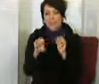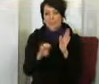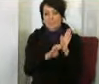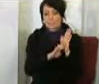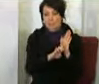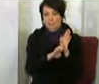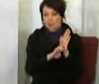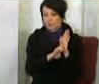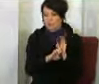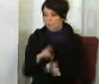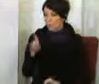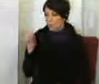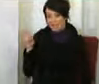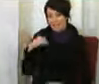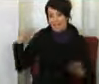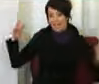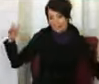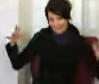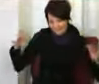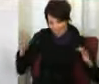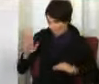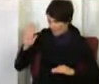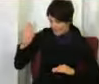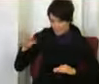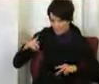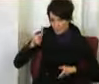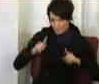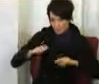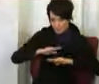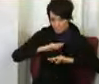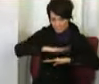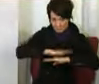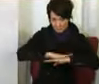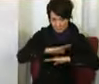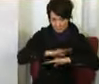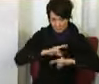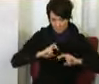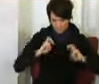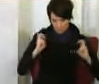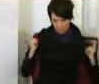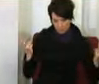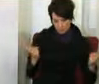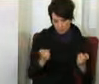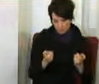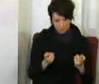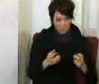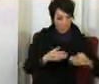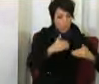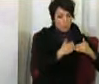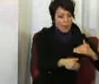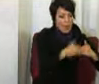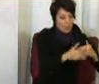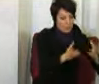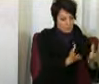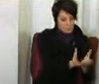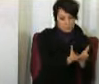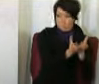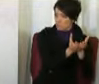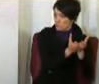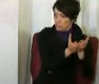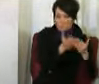So when he had gathered his people together, he took some bread from the table, he blessed it, and he said, "This is my